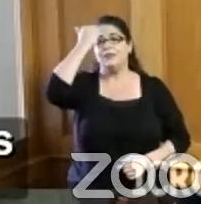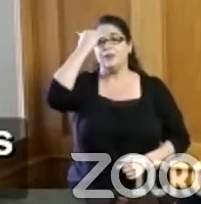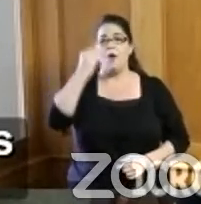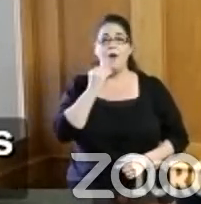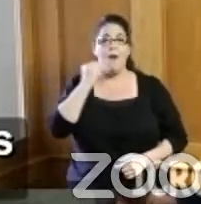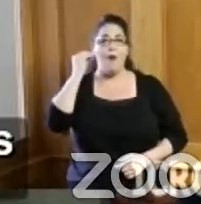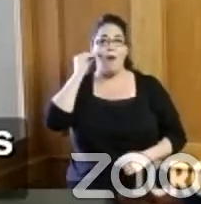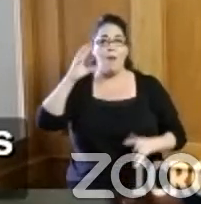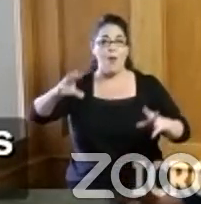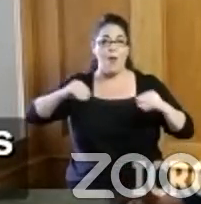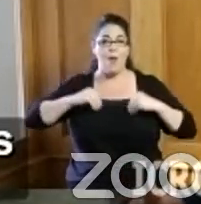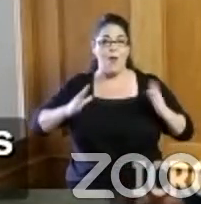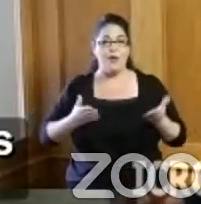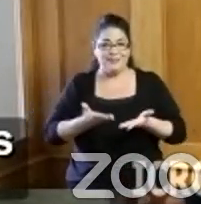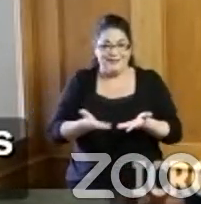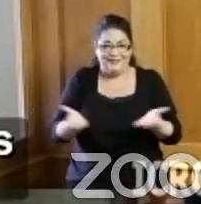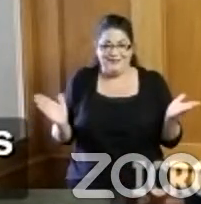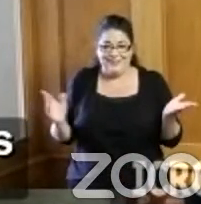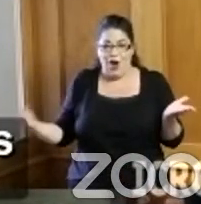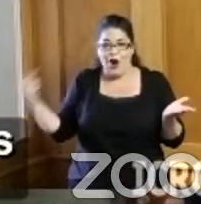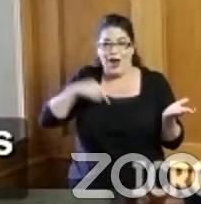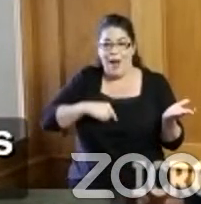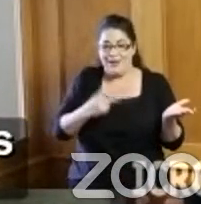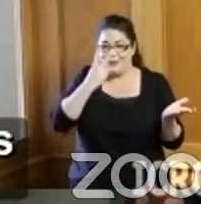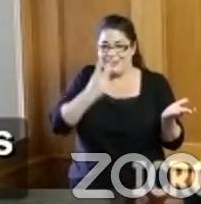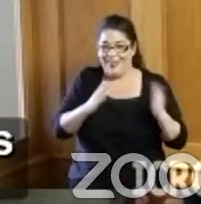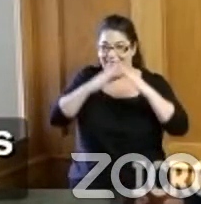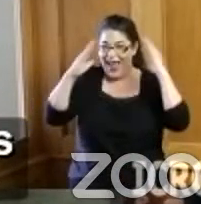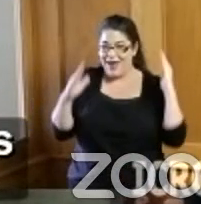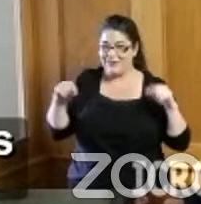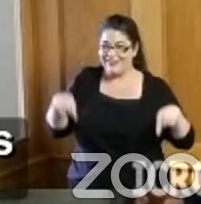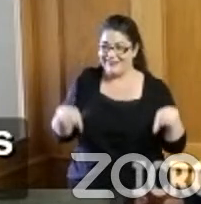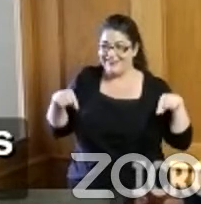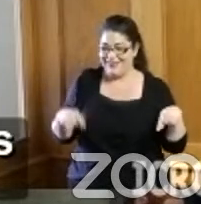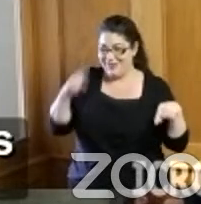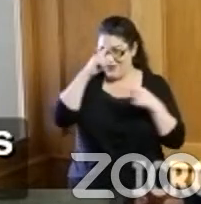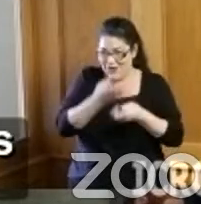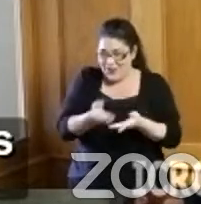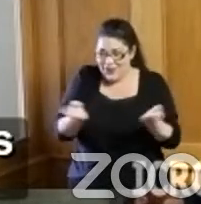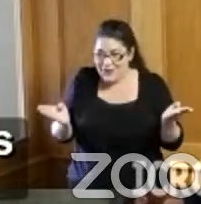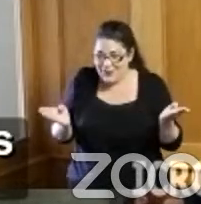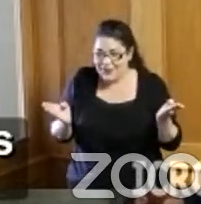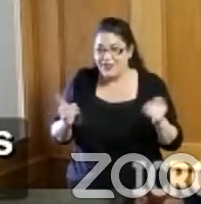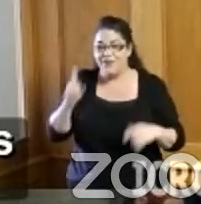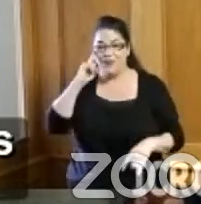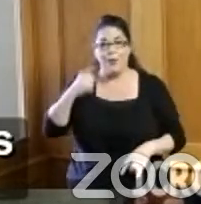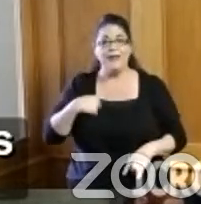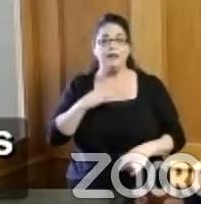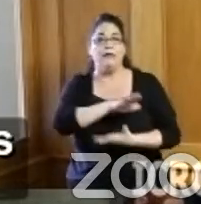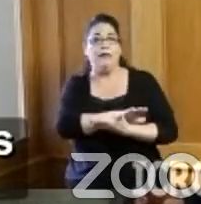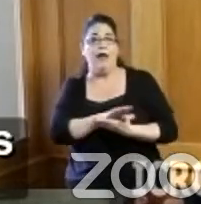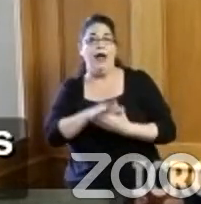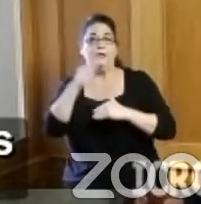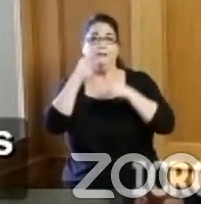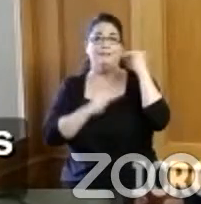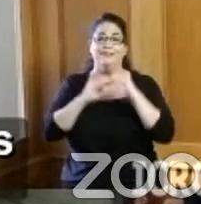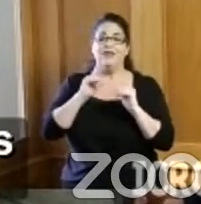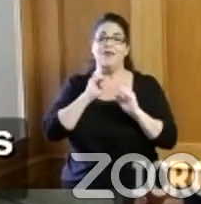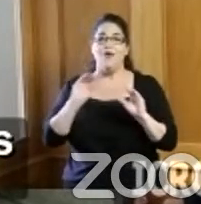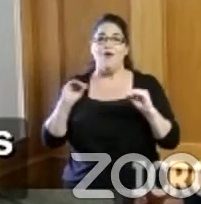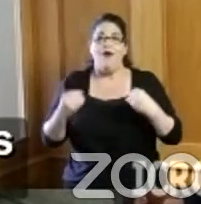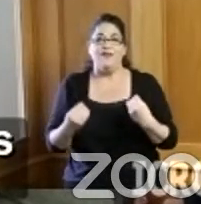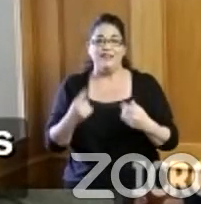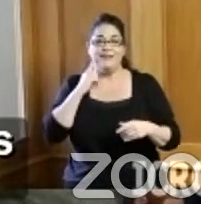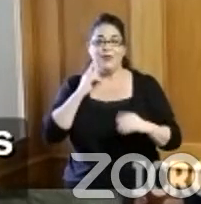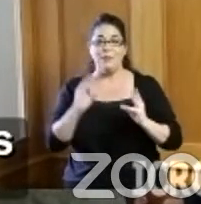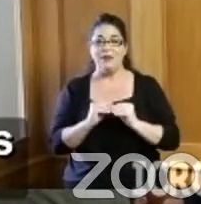were coming, which is you. So we did this for you. It was not for us to, as I said, to have a pleasant place to come. So we'll move forward,